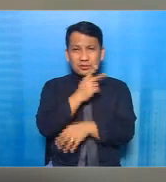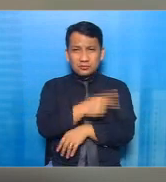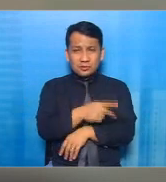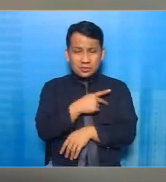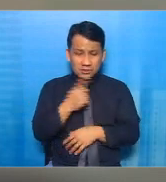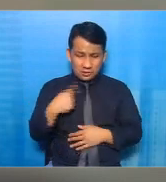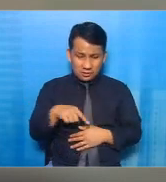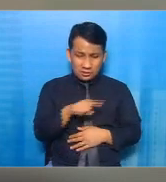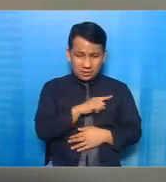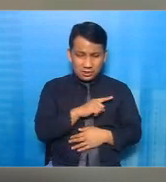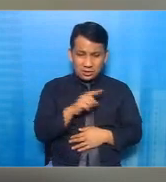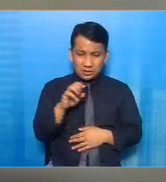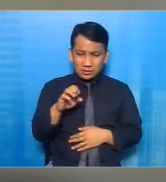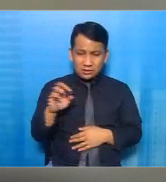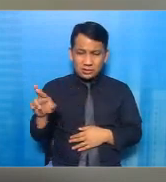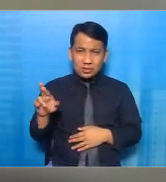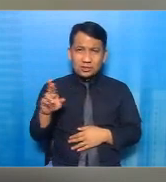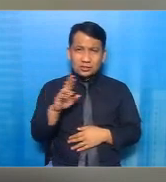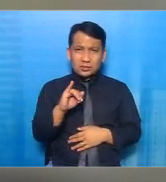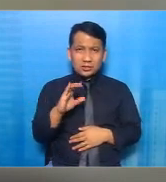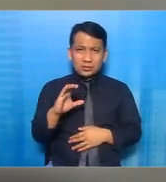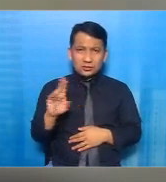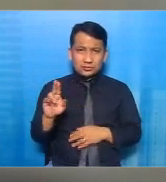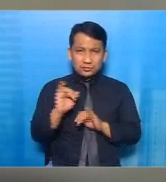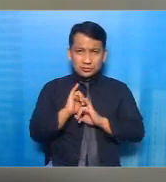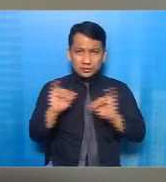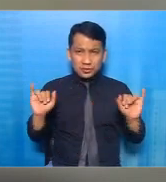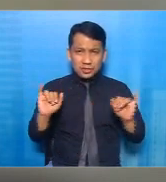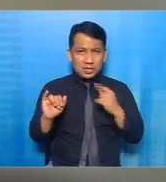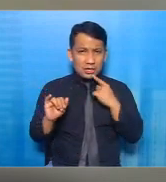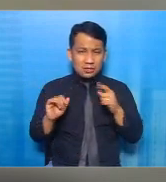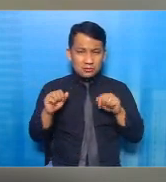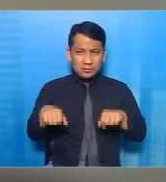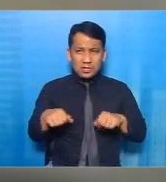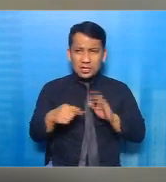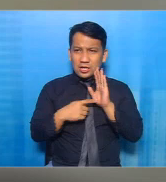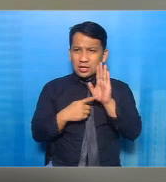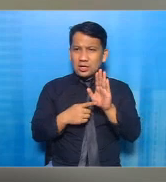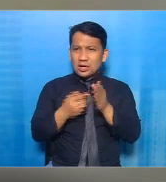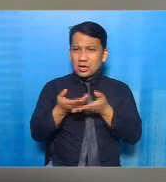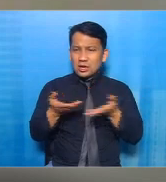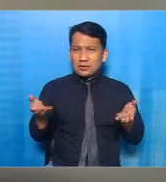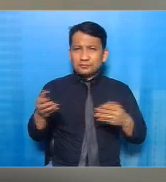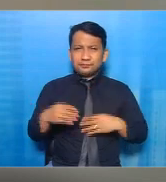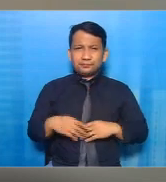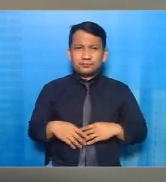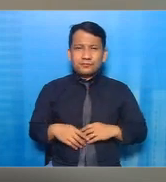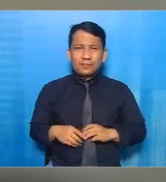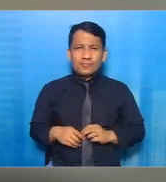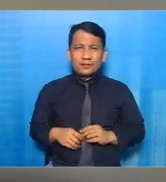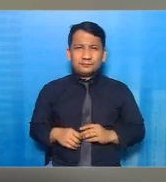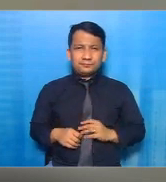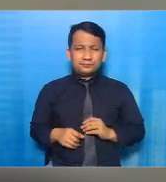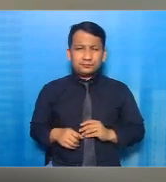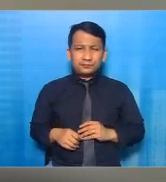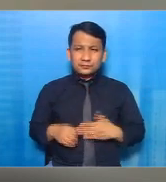has become an ICU as well. There are intubated patients there. So it is the last place